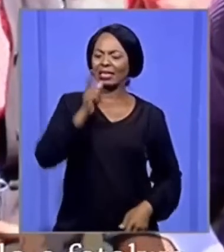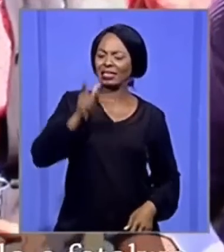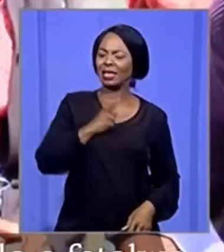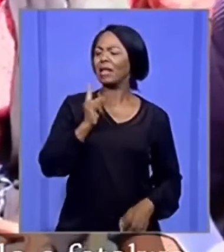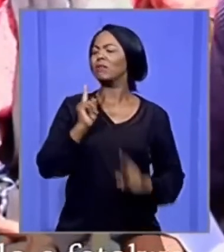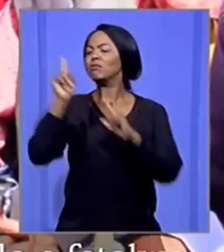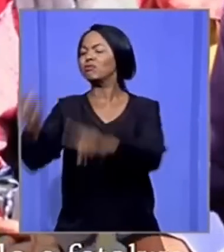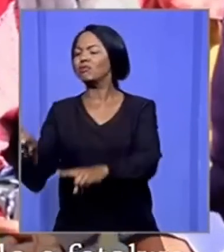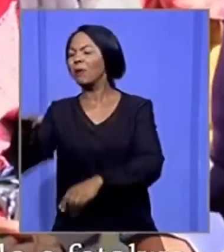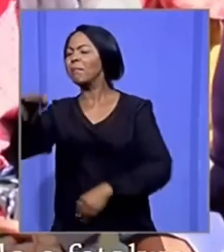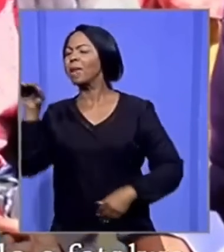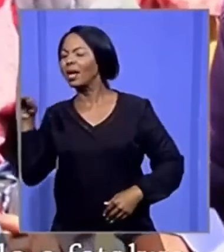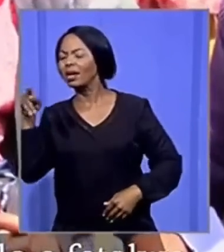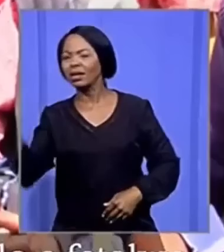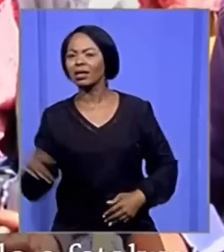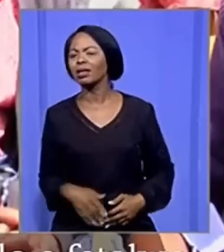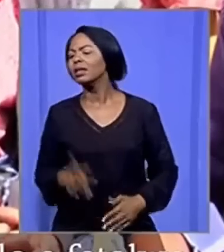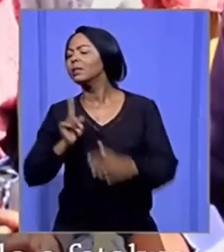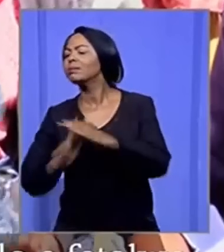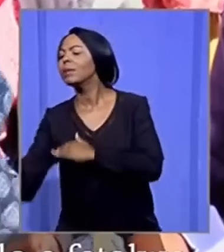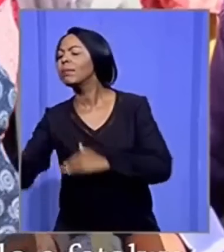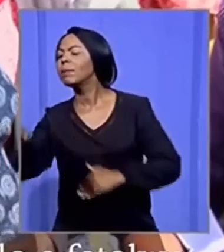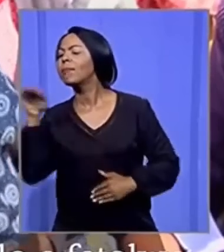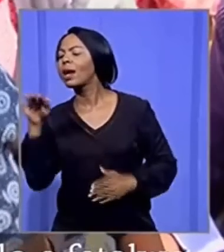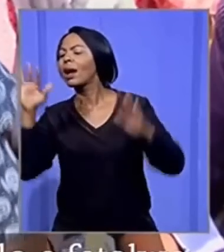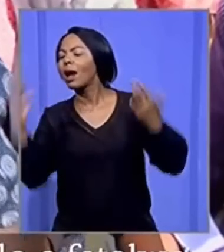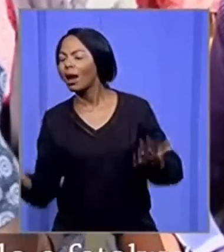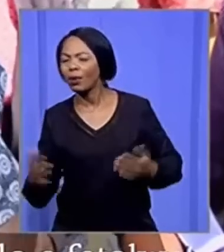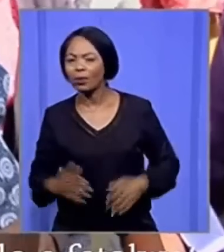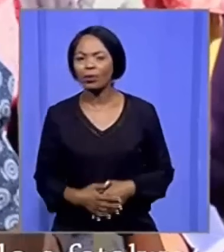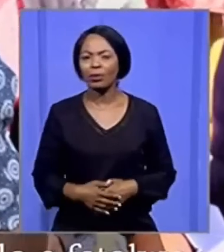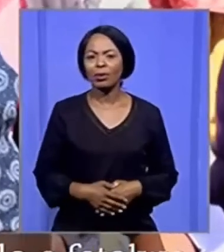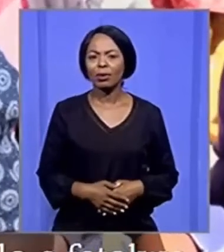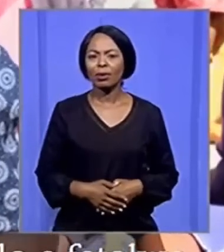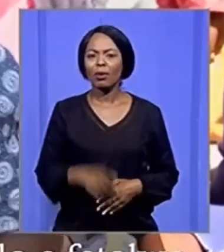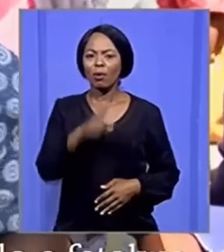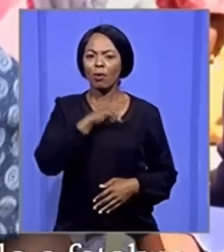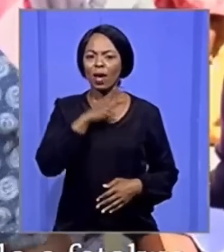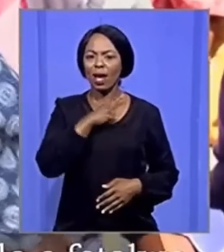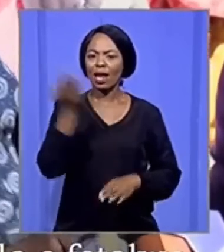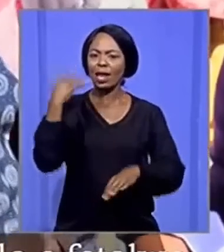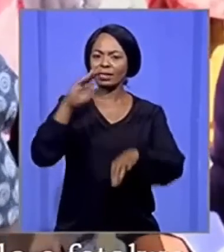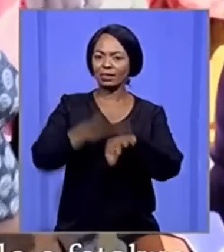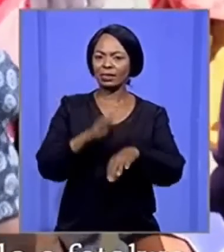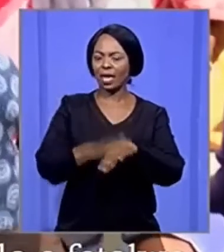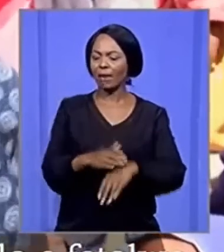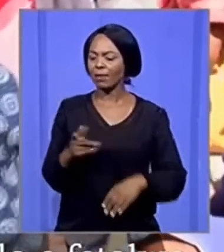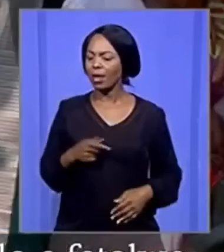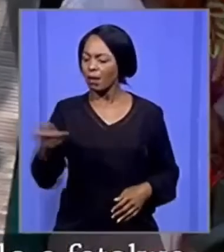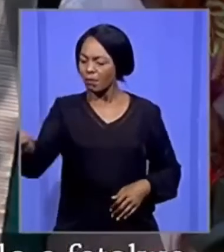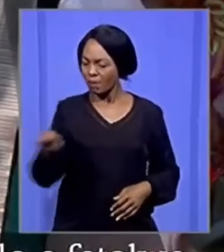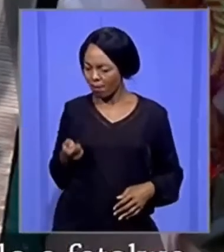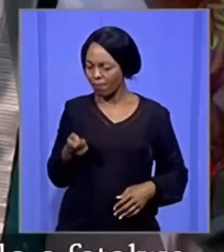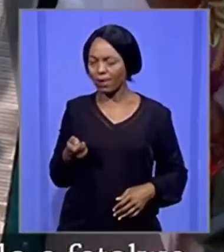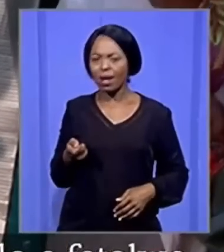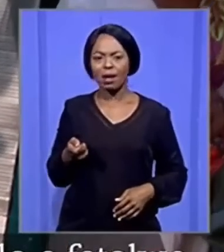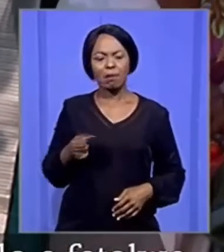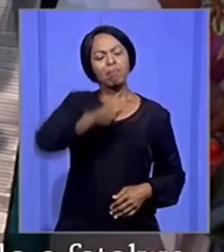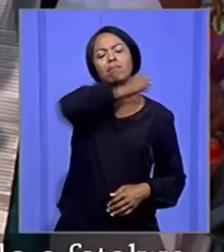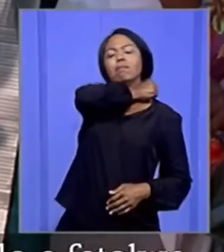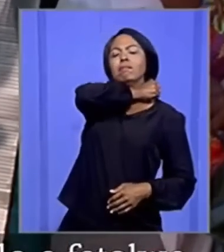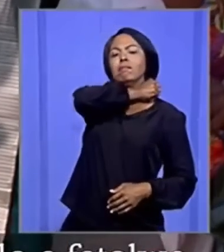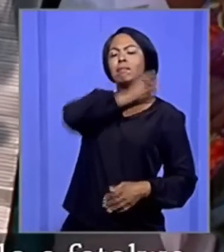sasa ro tsena leng ebile re tsena maloba ke le kere ba ntšeela tšhelete ko itšea kae go tswalela ga